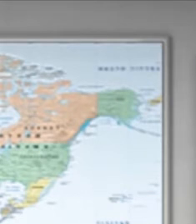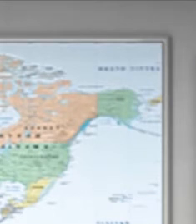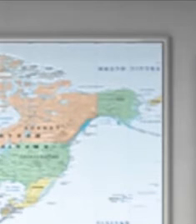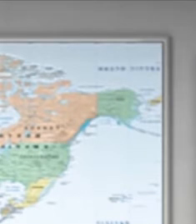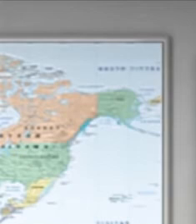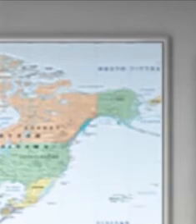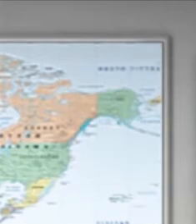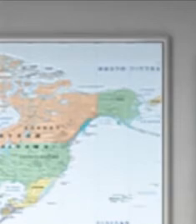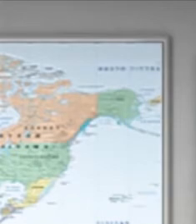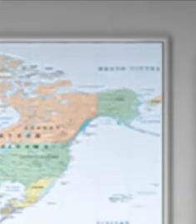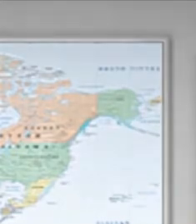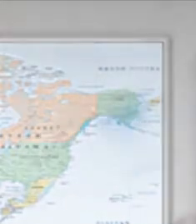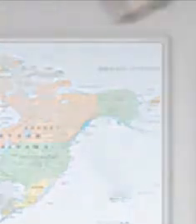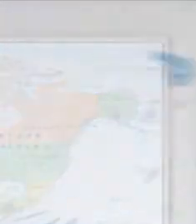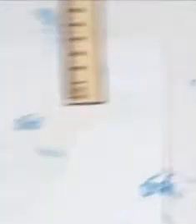bye!